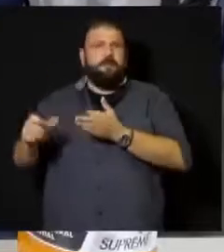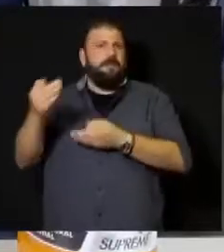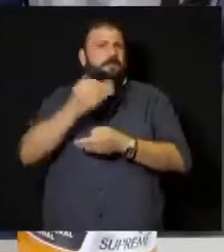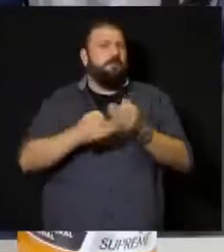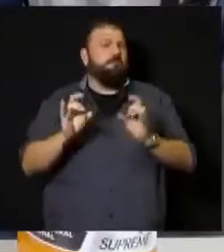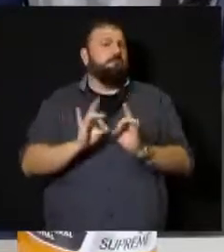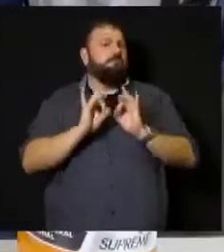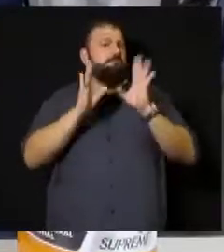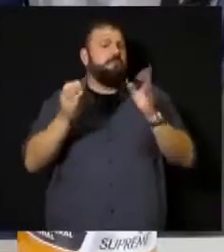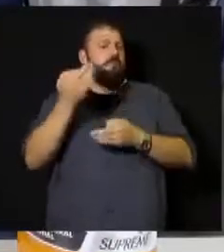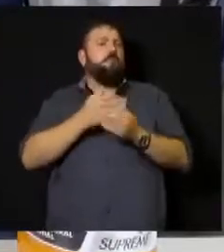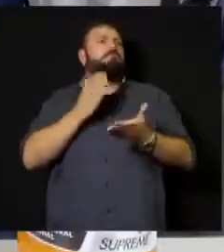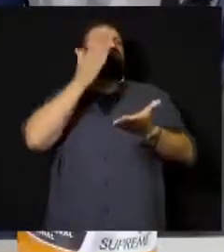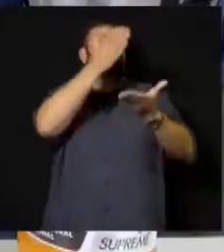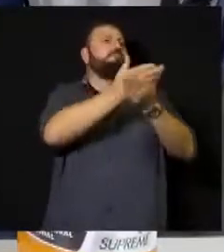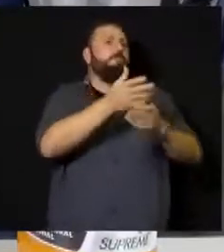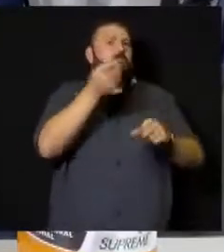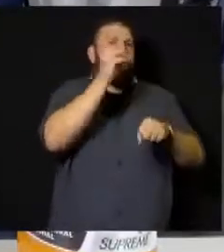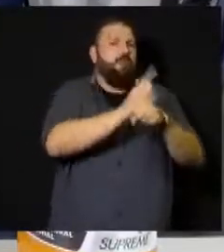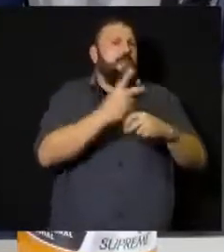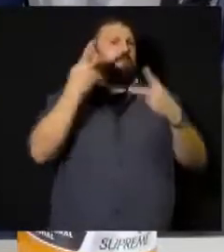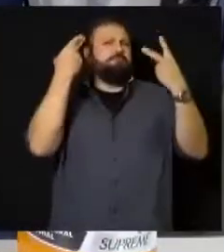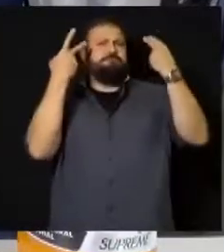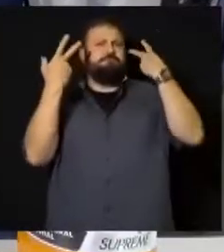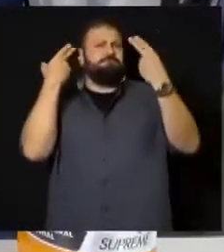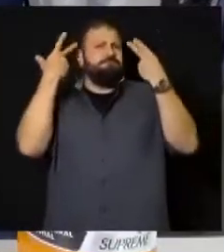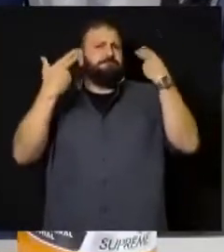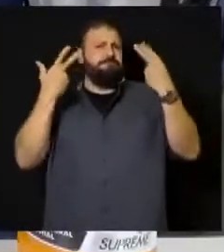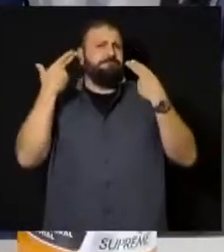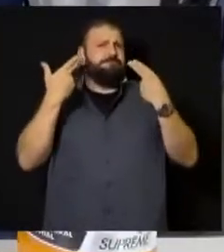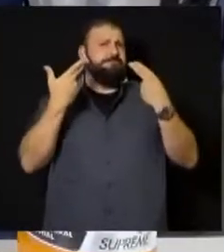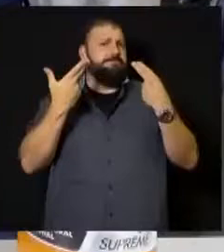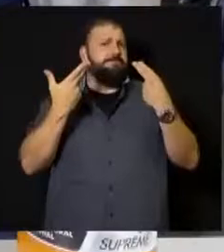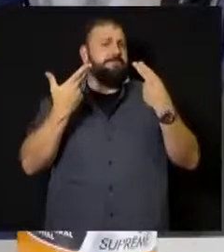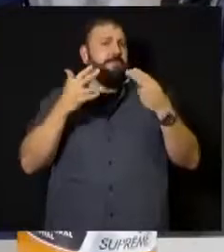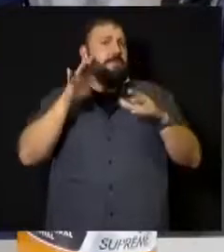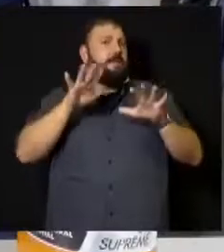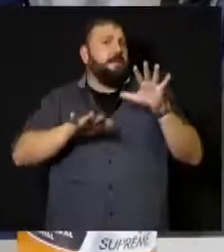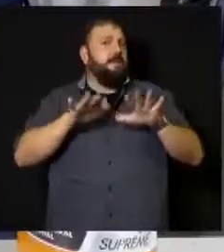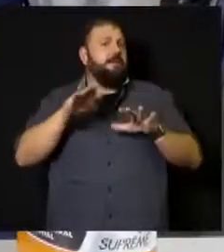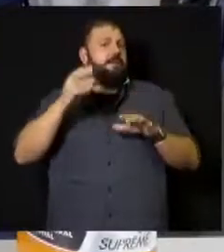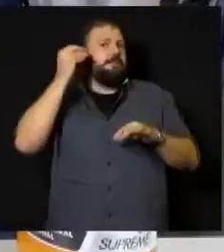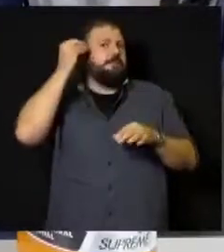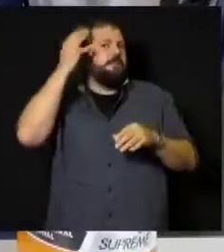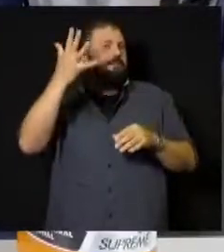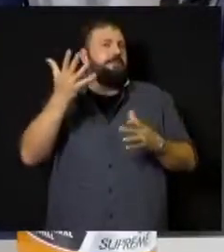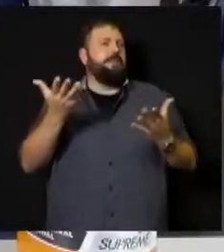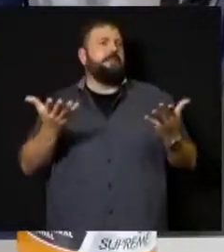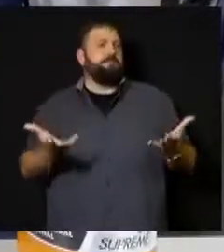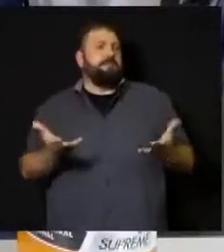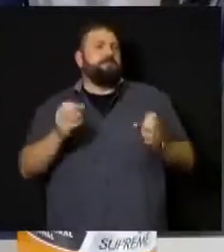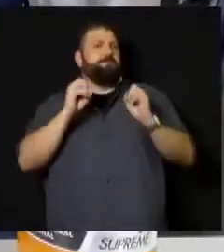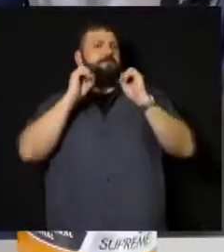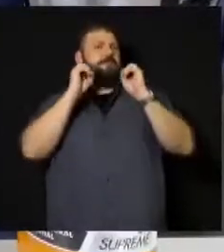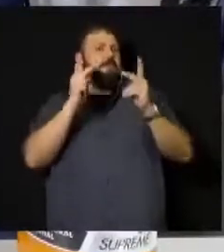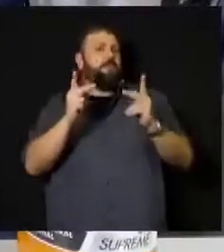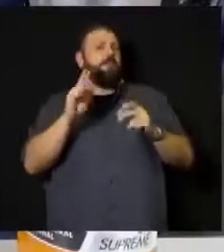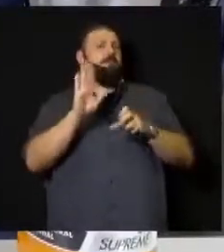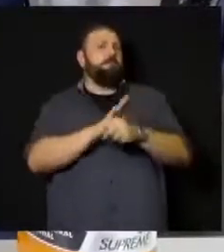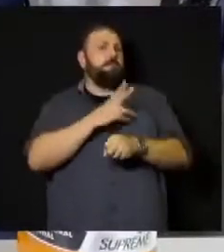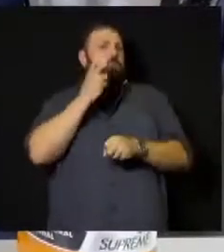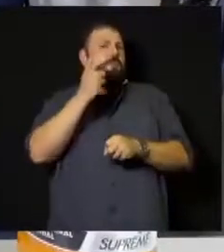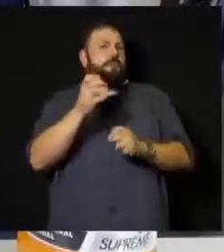supermarket, we go to maybe to have our hair cut. So we forget, and